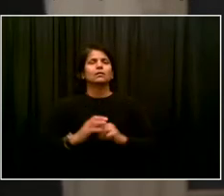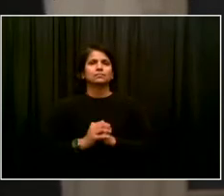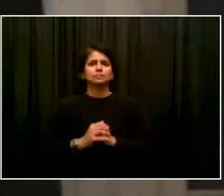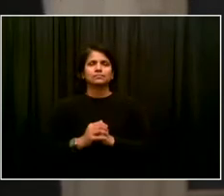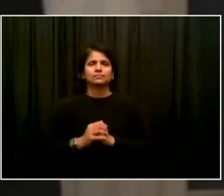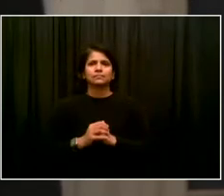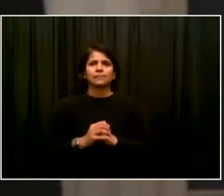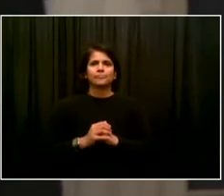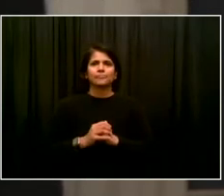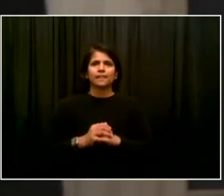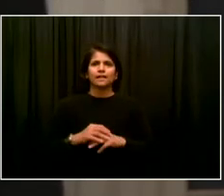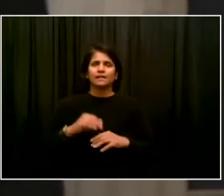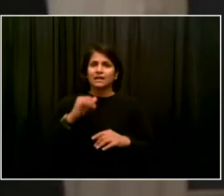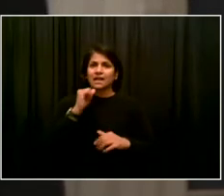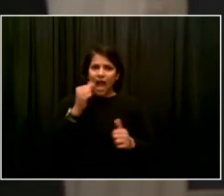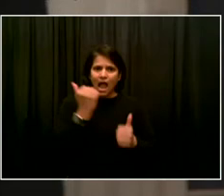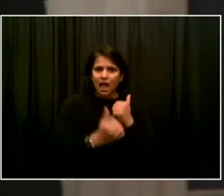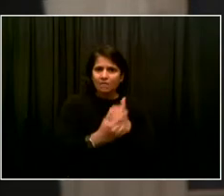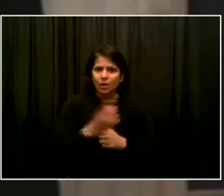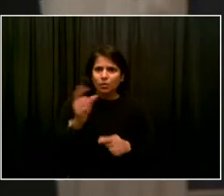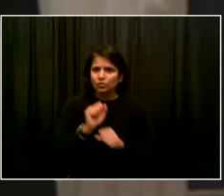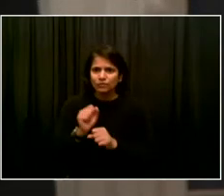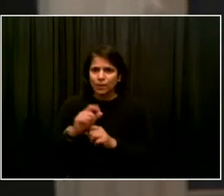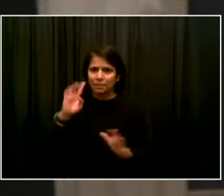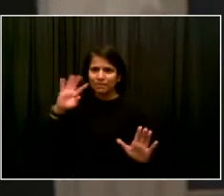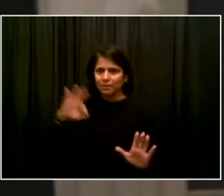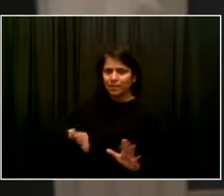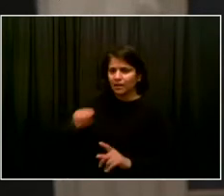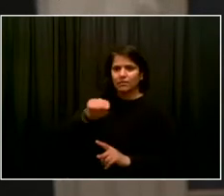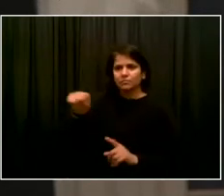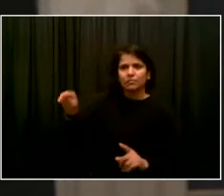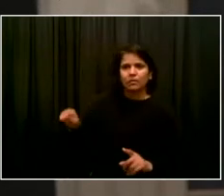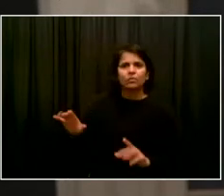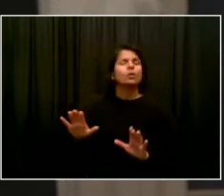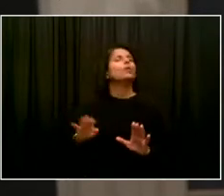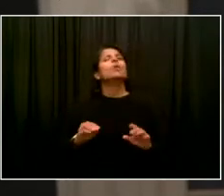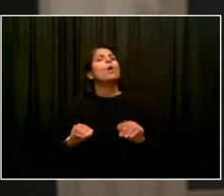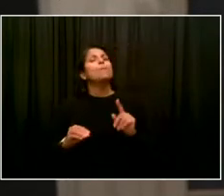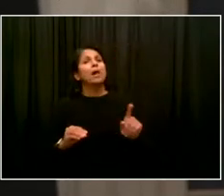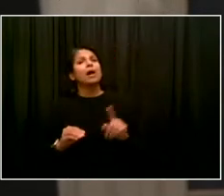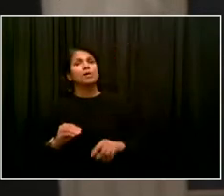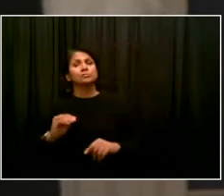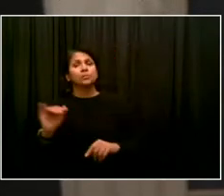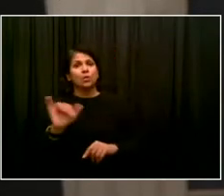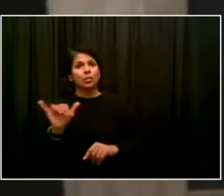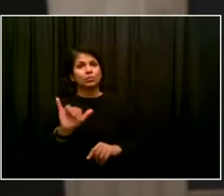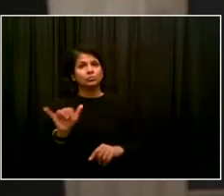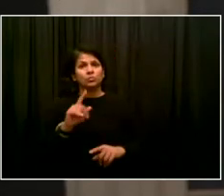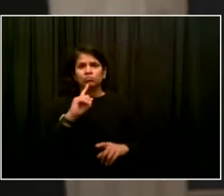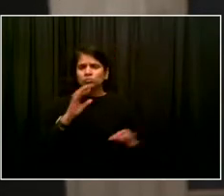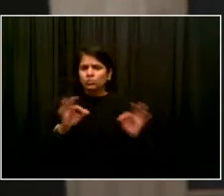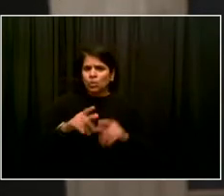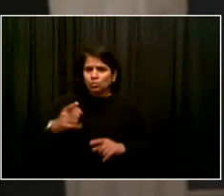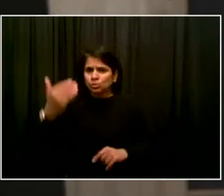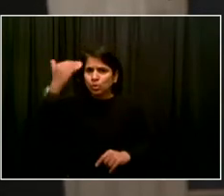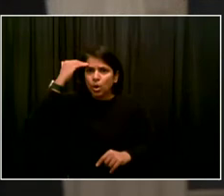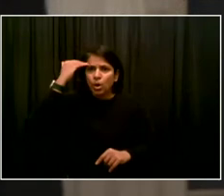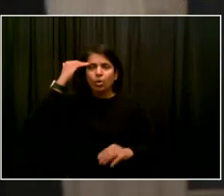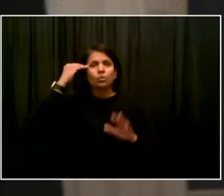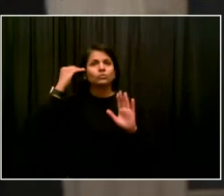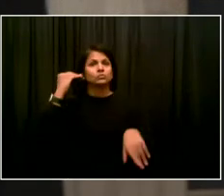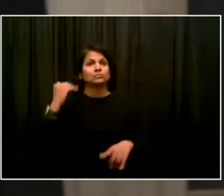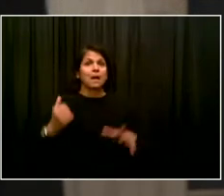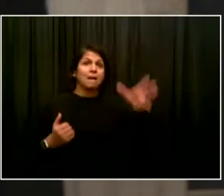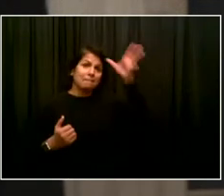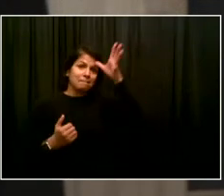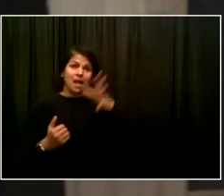And the last thing I think it's important that people know is that these men and women are professionals, that they're trained, they're well-trained individuals. They're